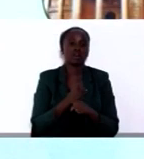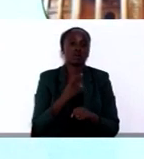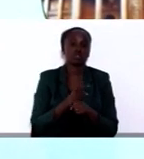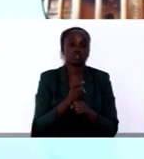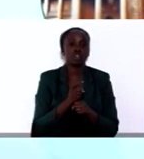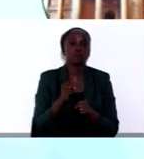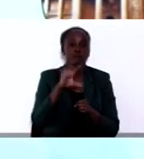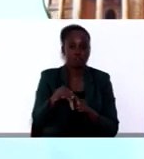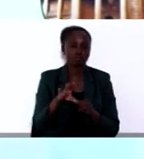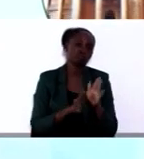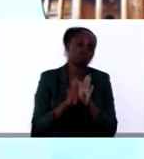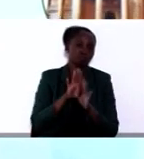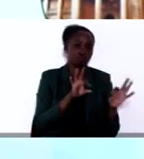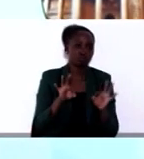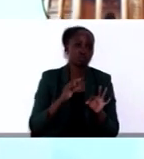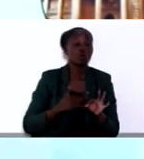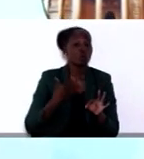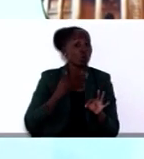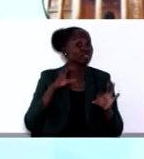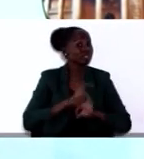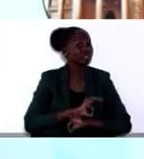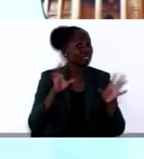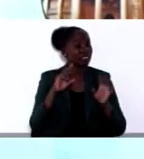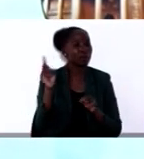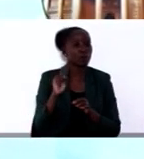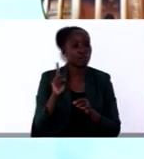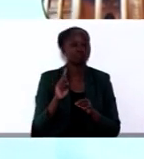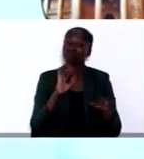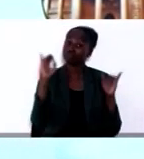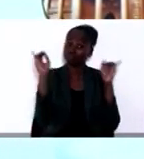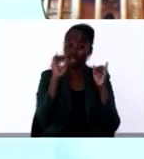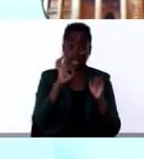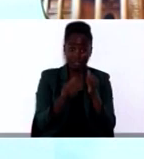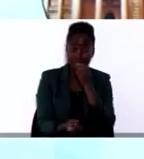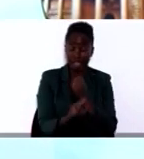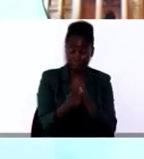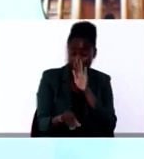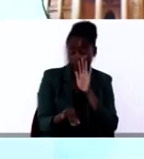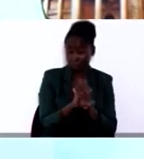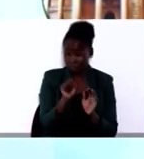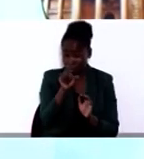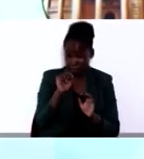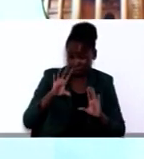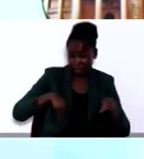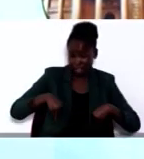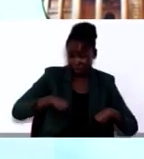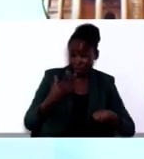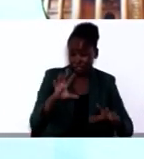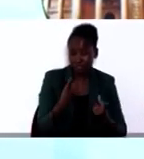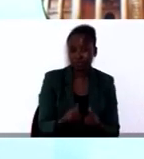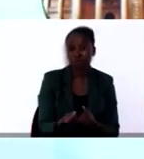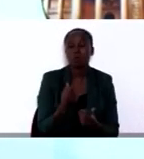We want to make it clear that there shall be serious consequences for every official who does